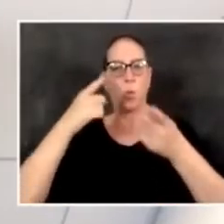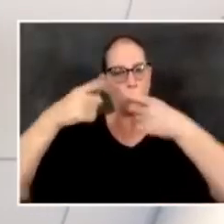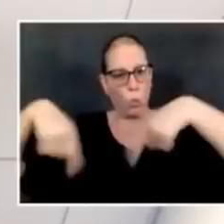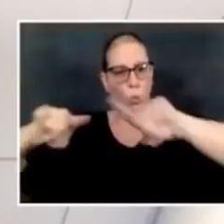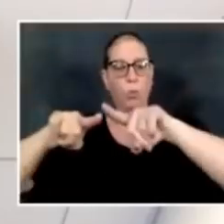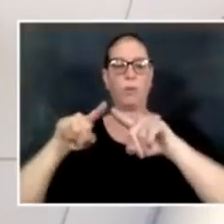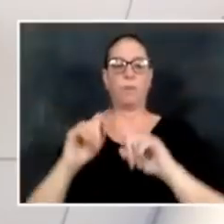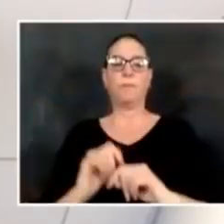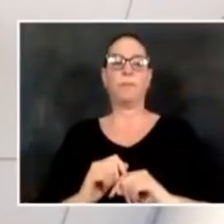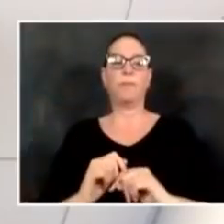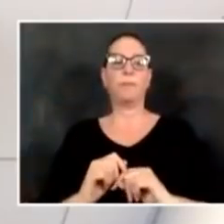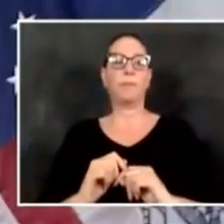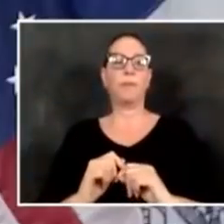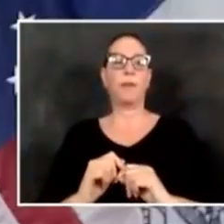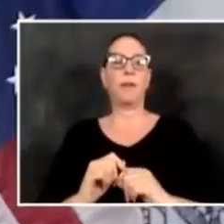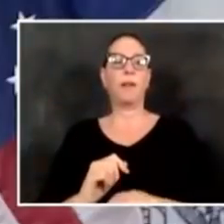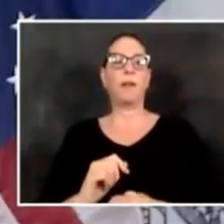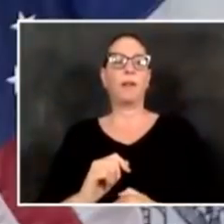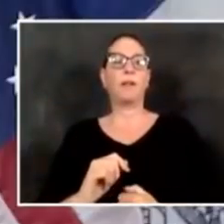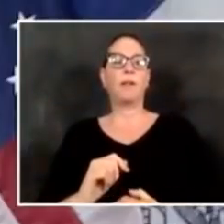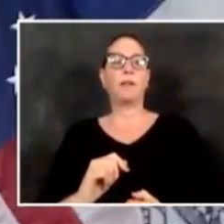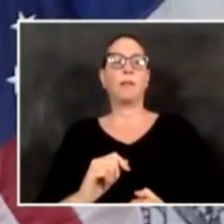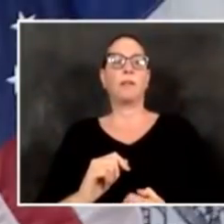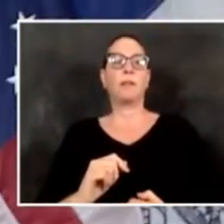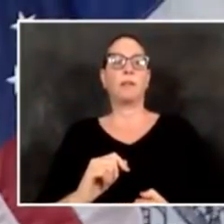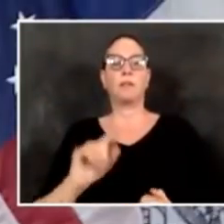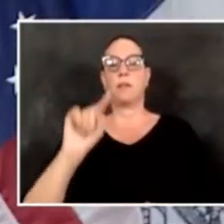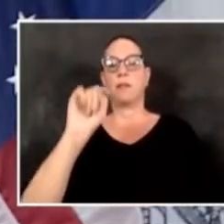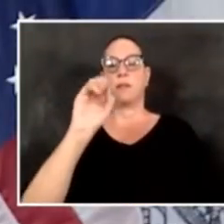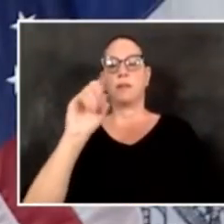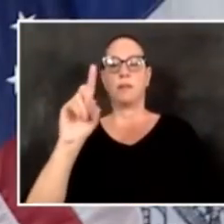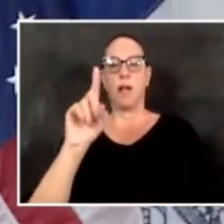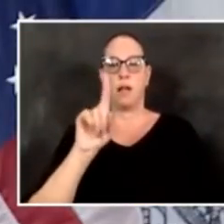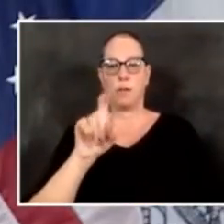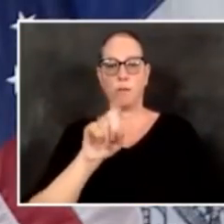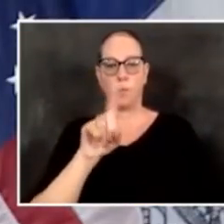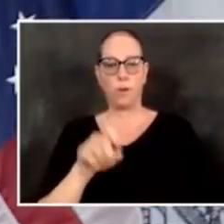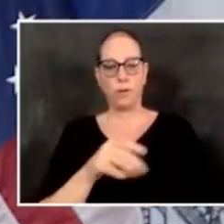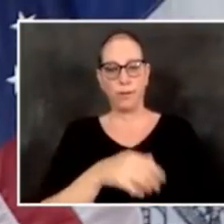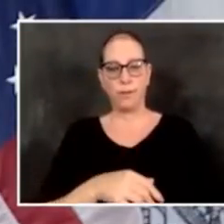Next, we have Todd from AM New York. Good morning, Mr. Mayor.